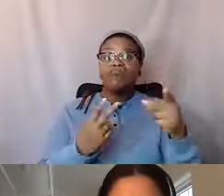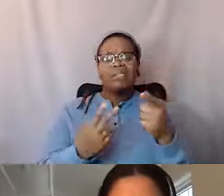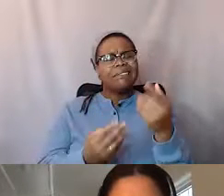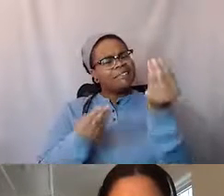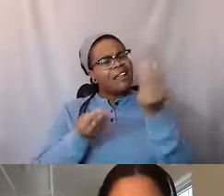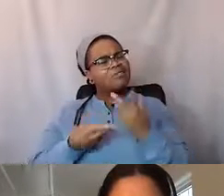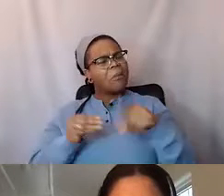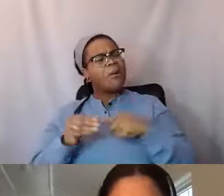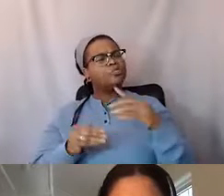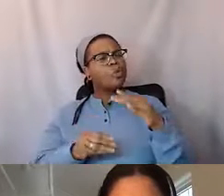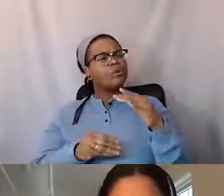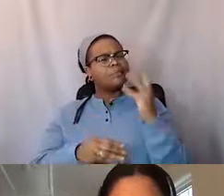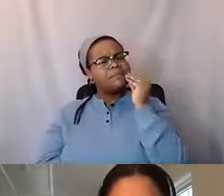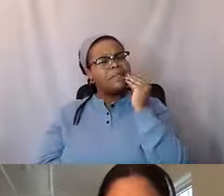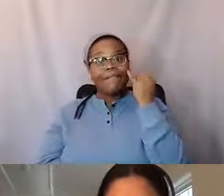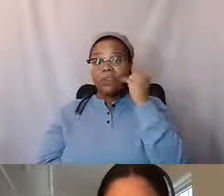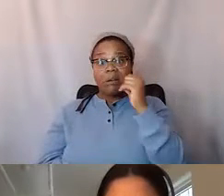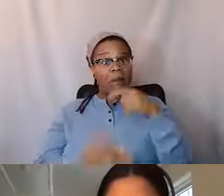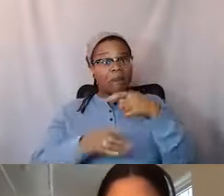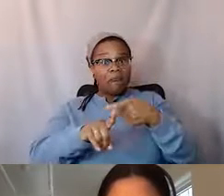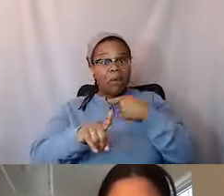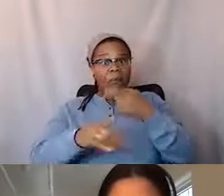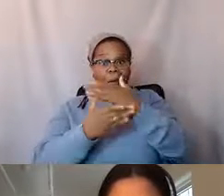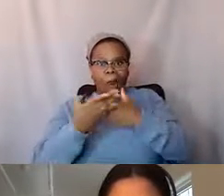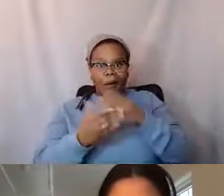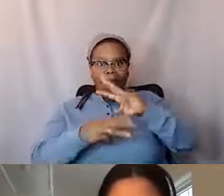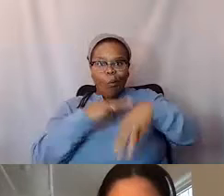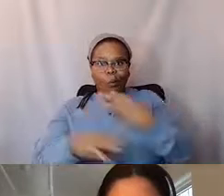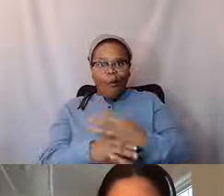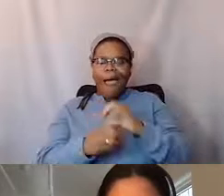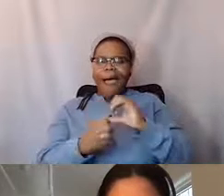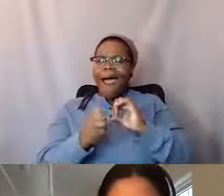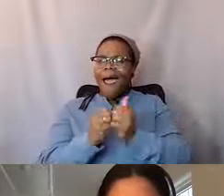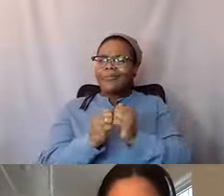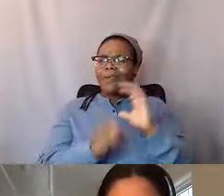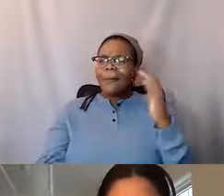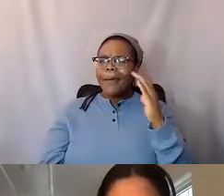not from that part of the world, how does it compare to where you grew up?